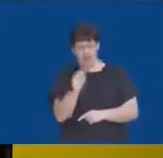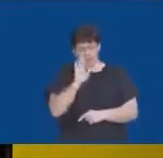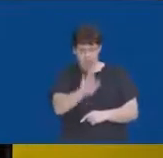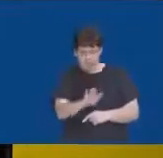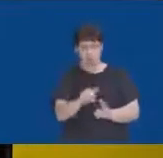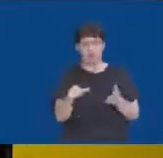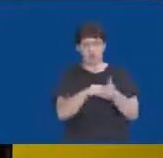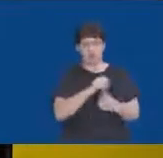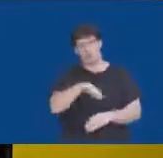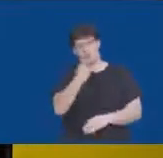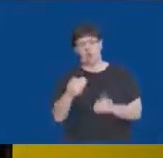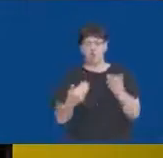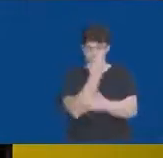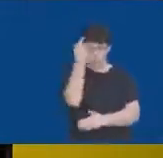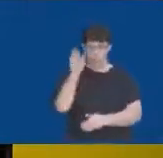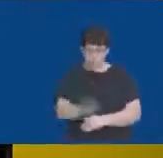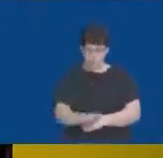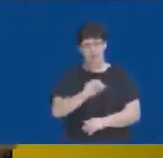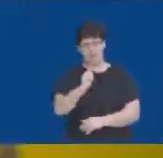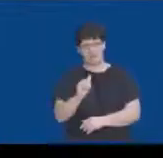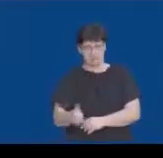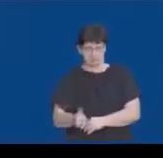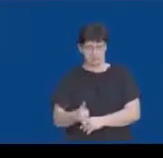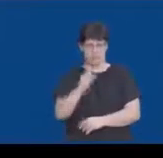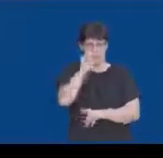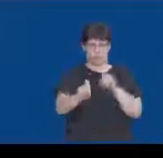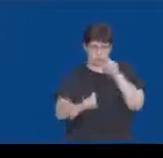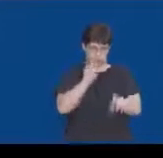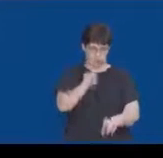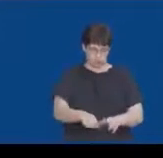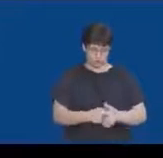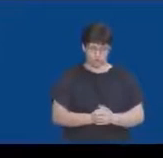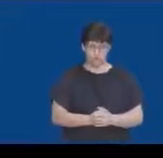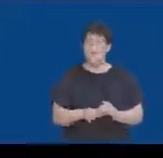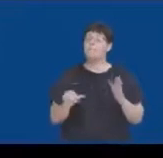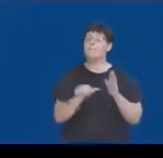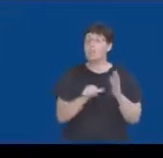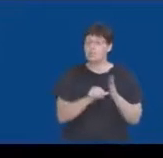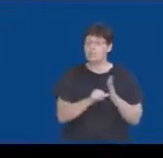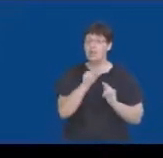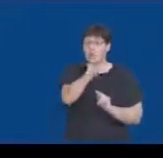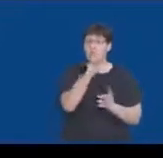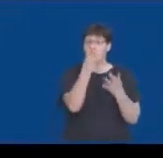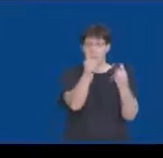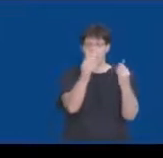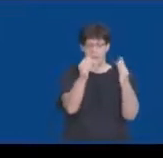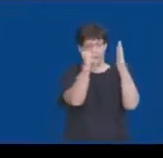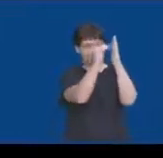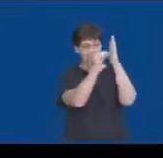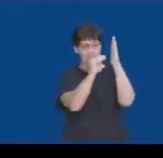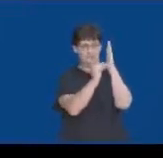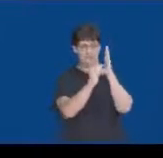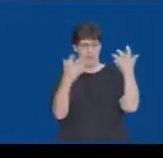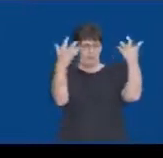So the next question you'll start on the next page. You can do them in any order. But important to number your answers to the